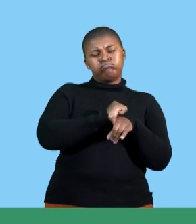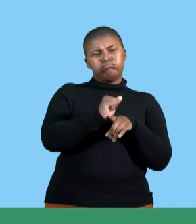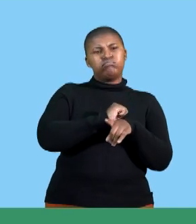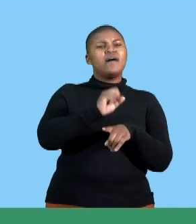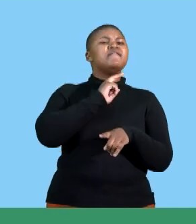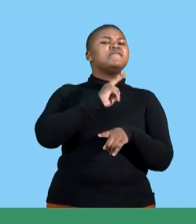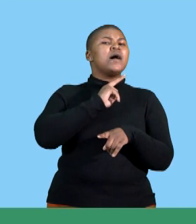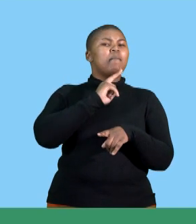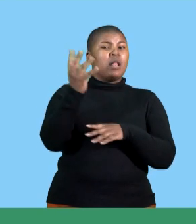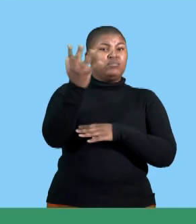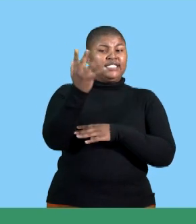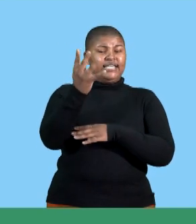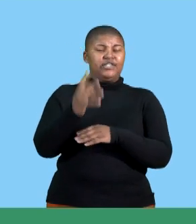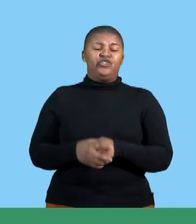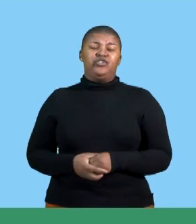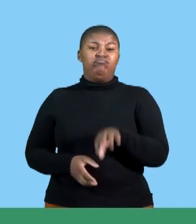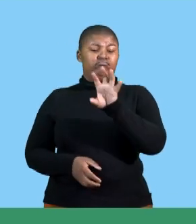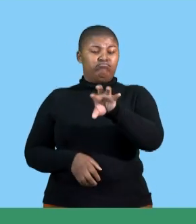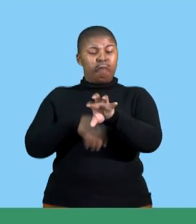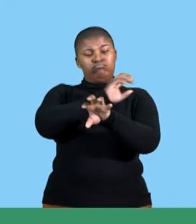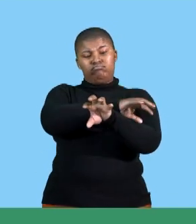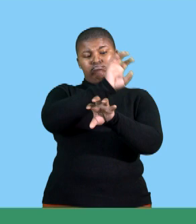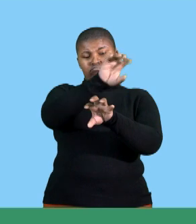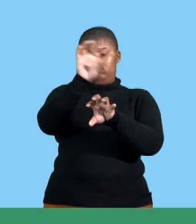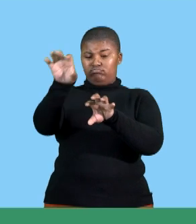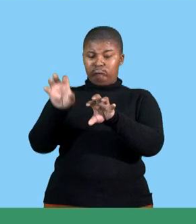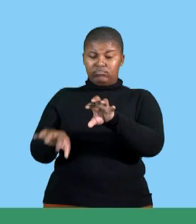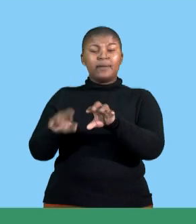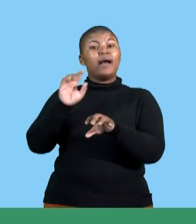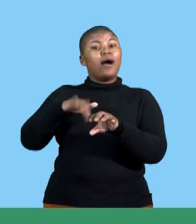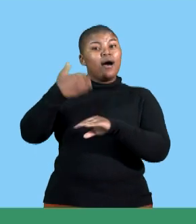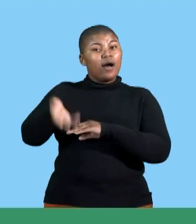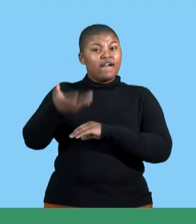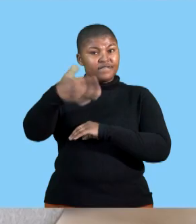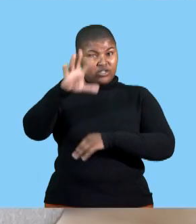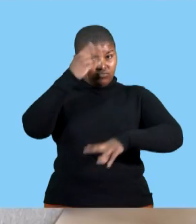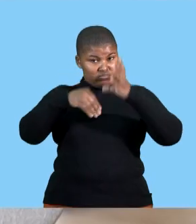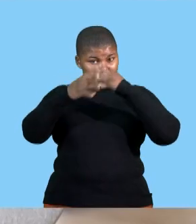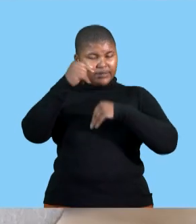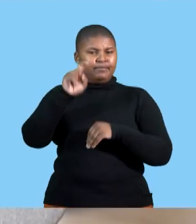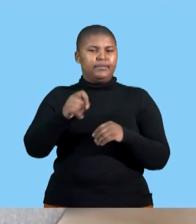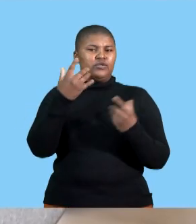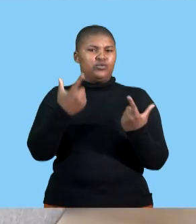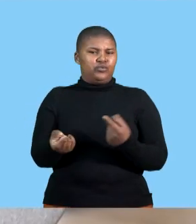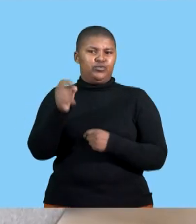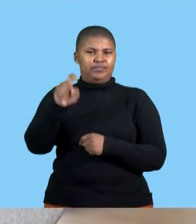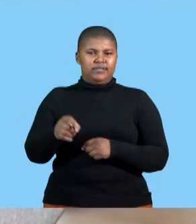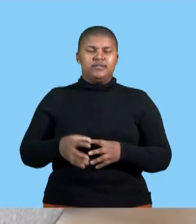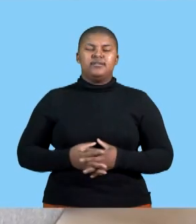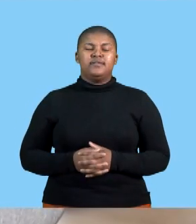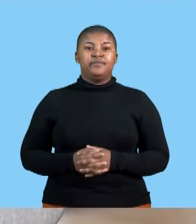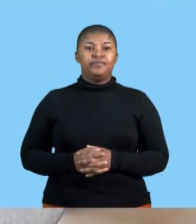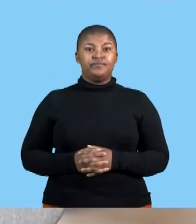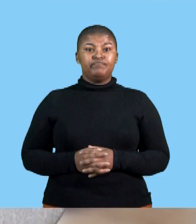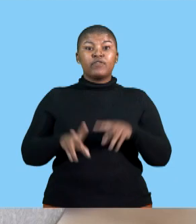a verbal presentation. So those are the 3 things that you should be able to do at the end of this lesson. As